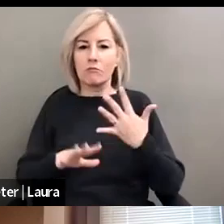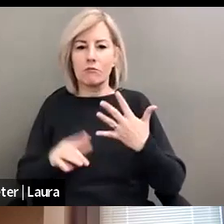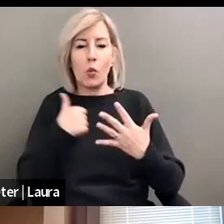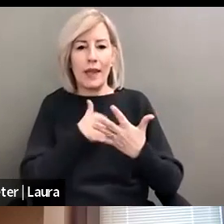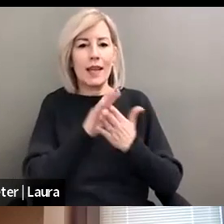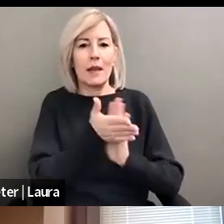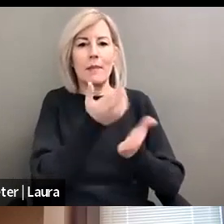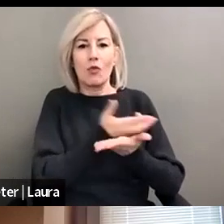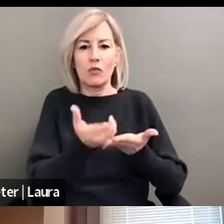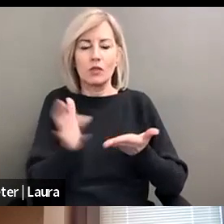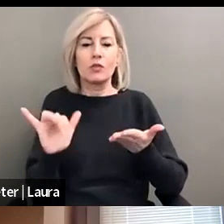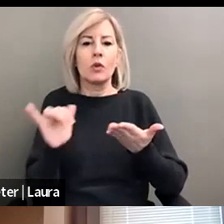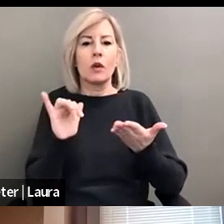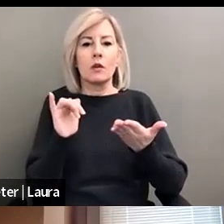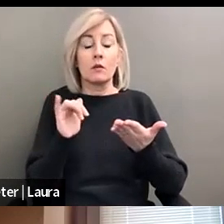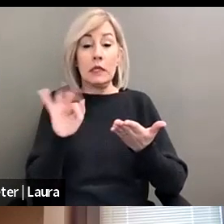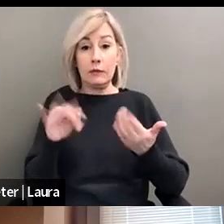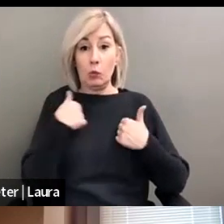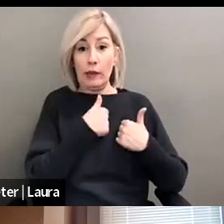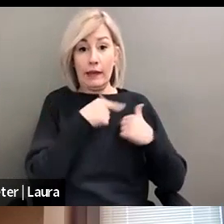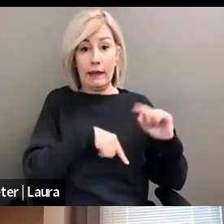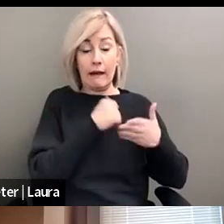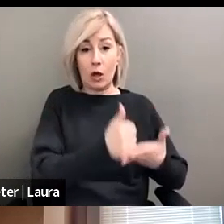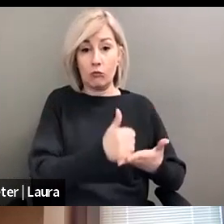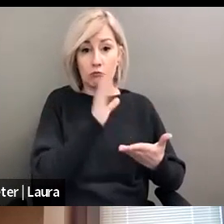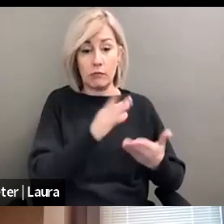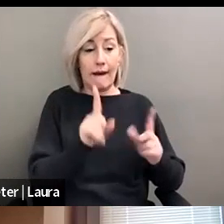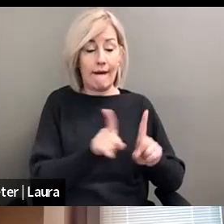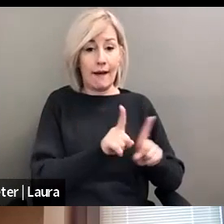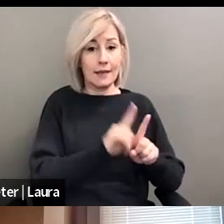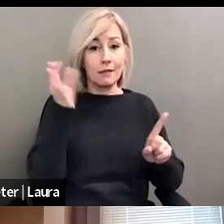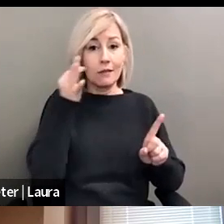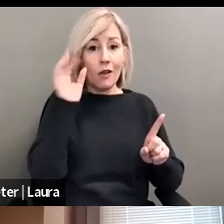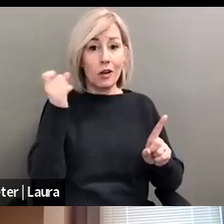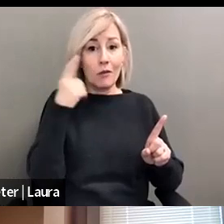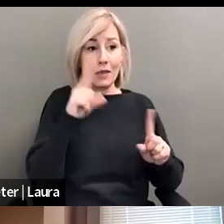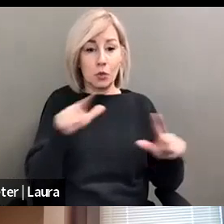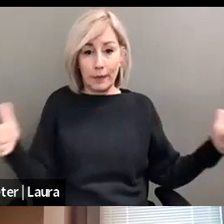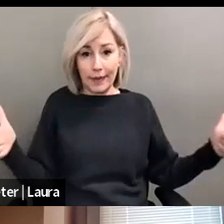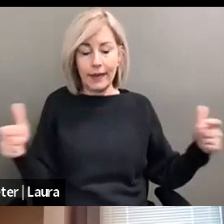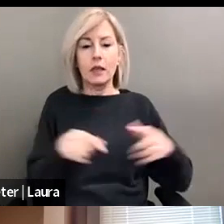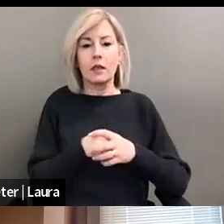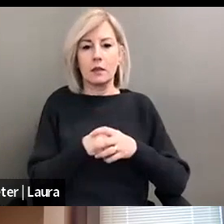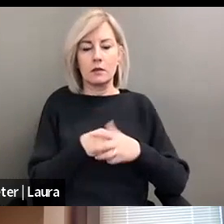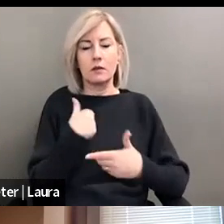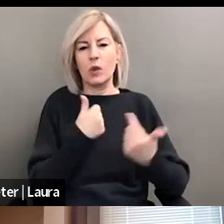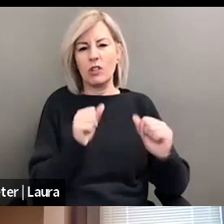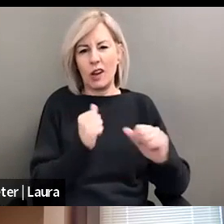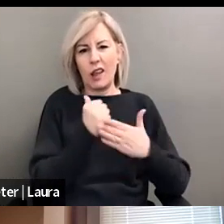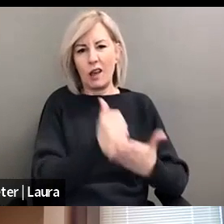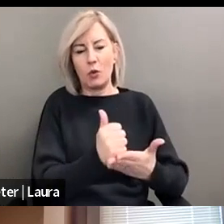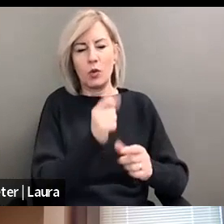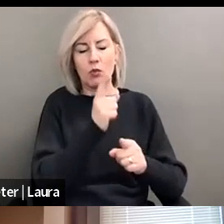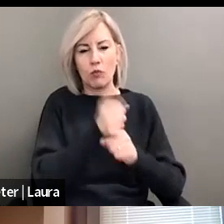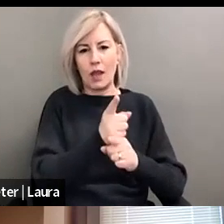resource too, and try to, if it's not something we can help with directly, as the federal government is so big, we try to put you in touch with the right